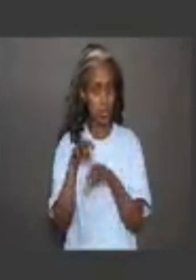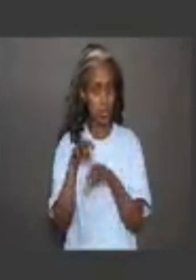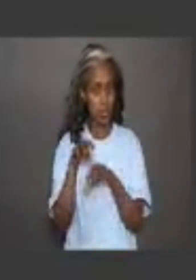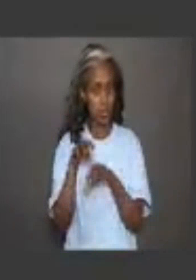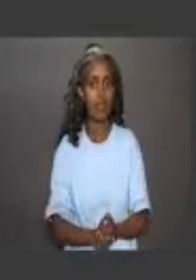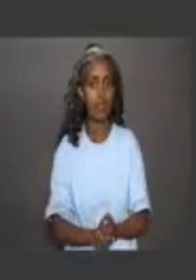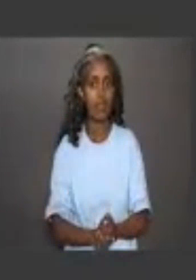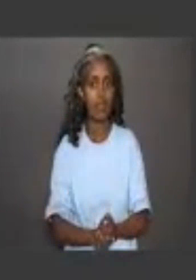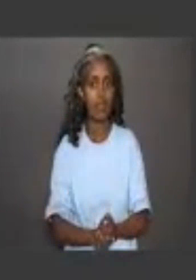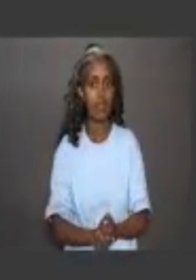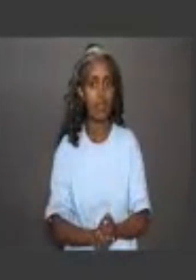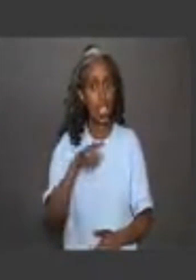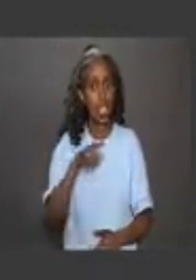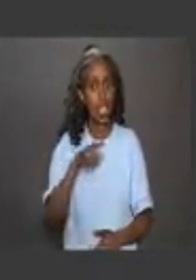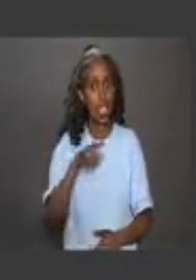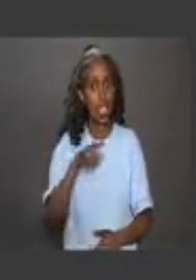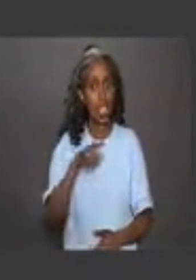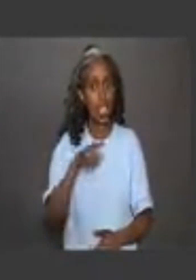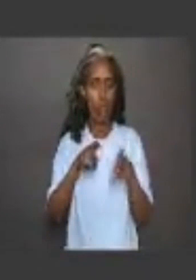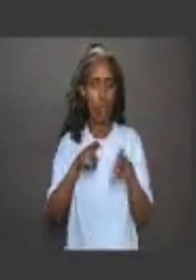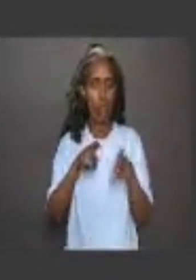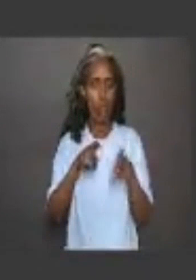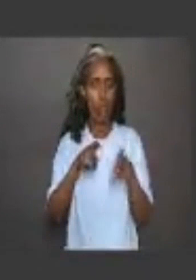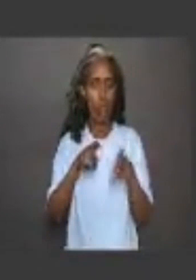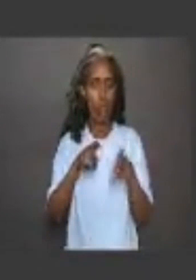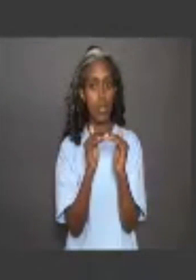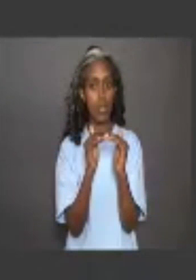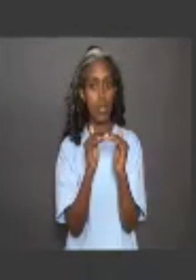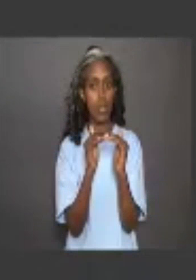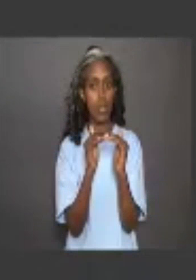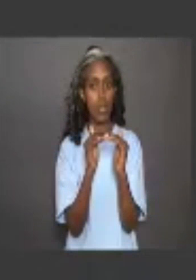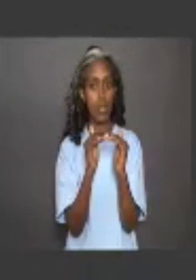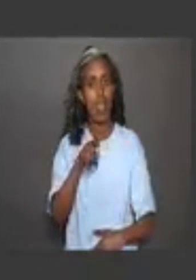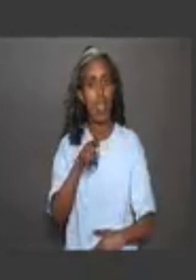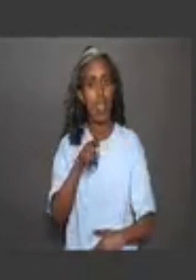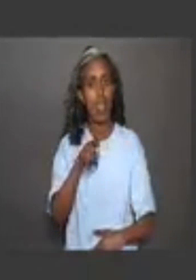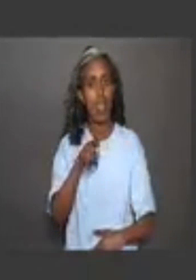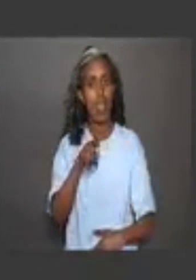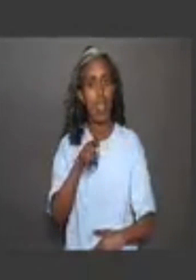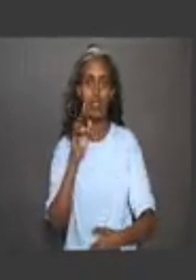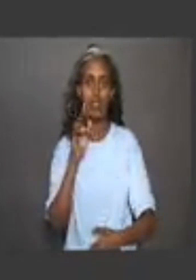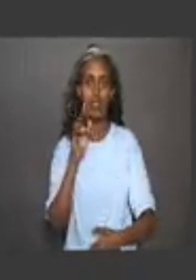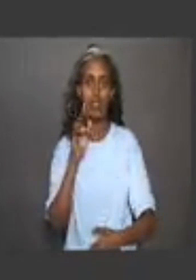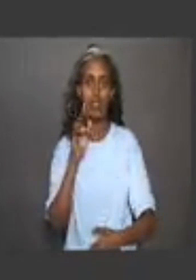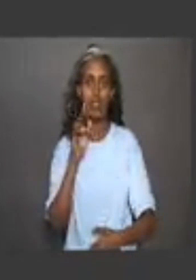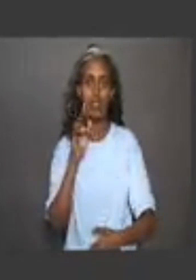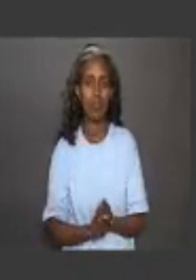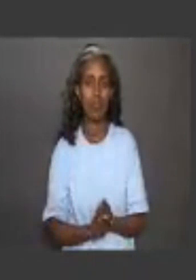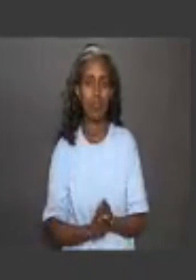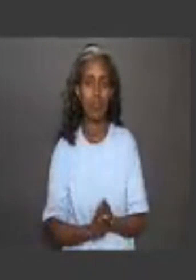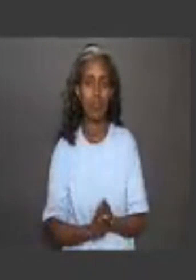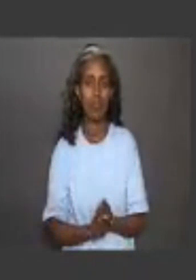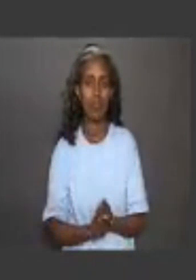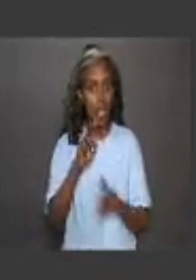Q of x equals x minus 2. R of